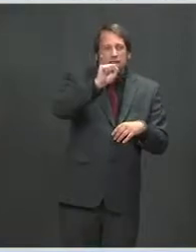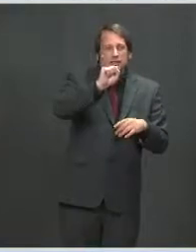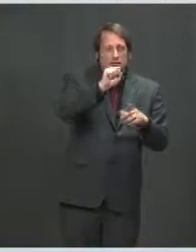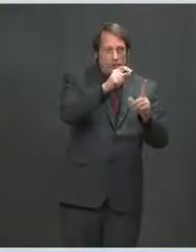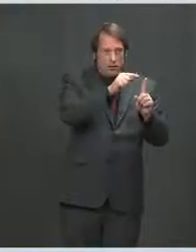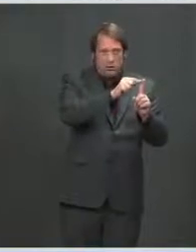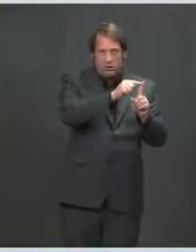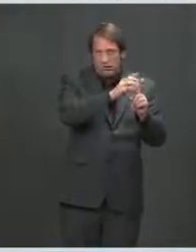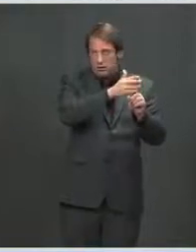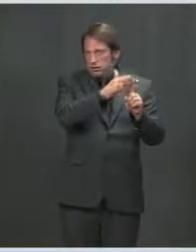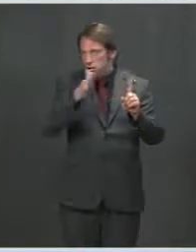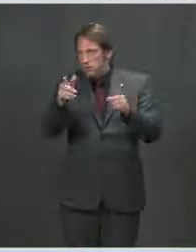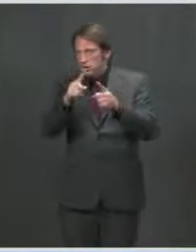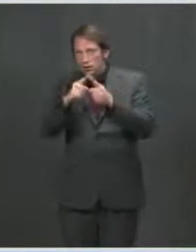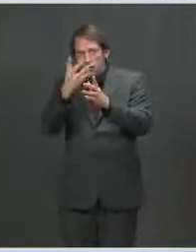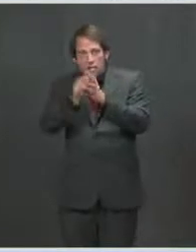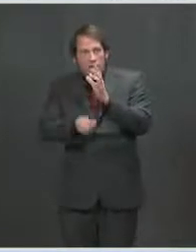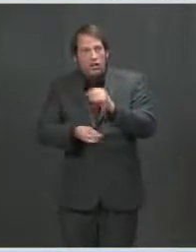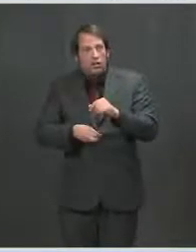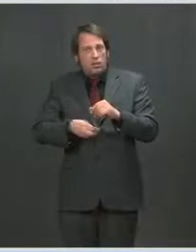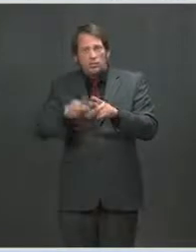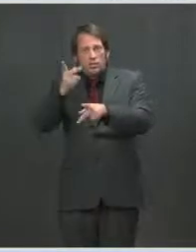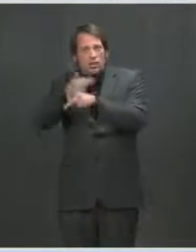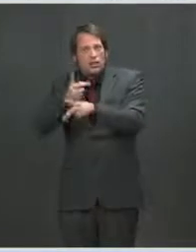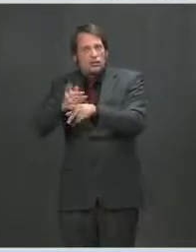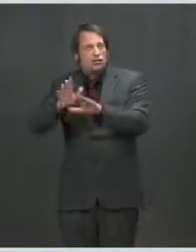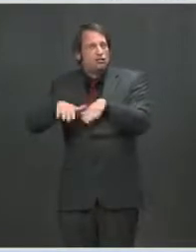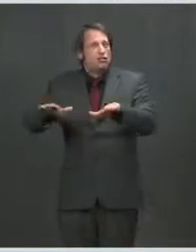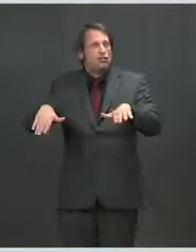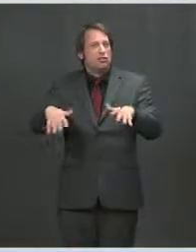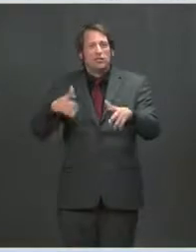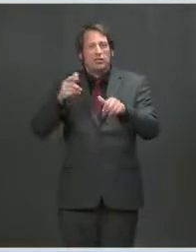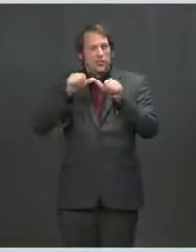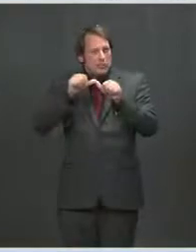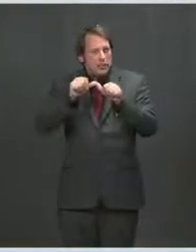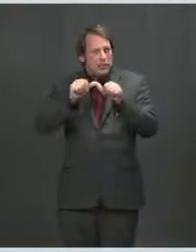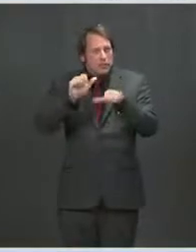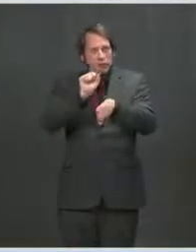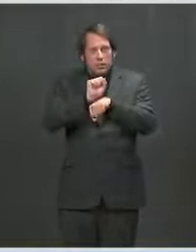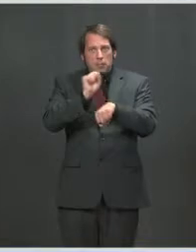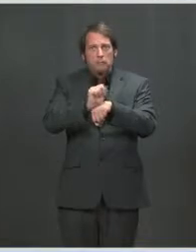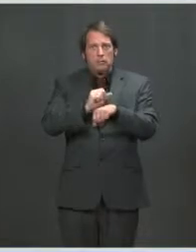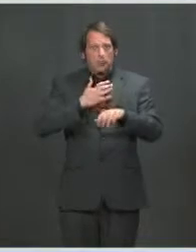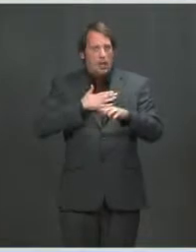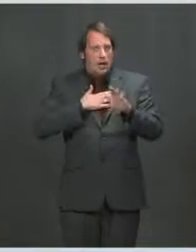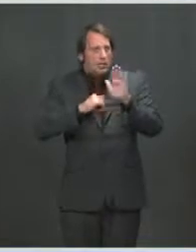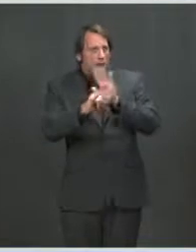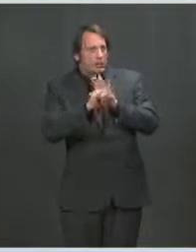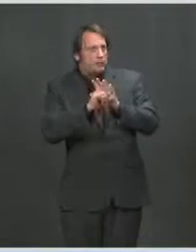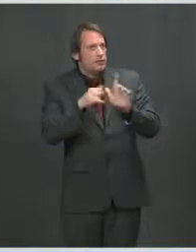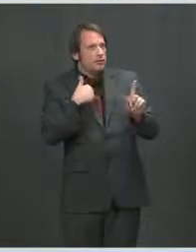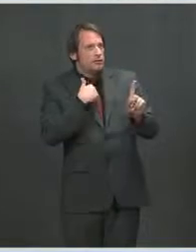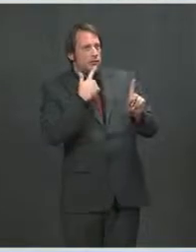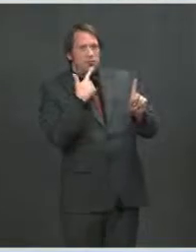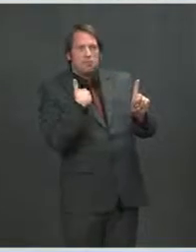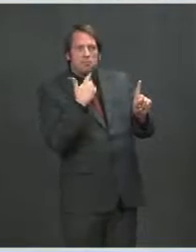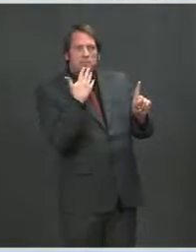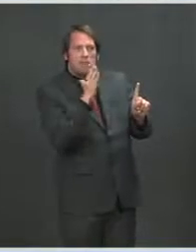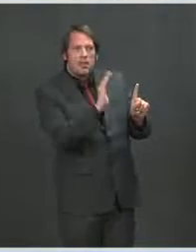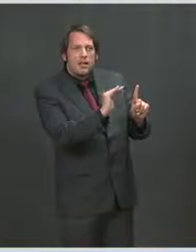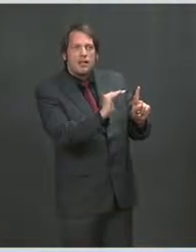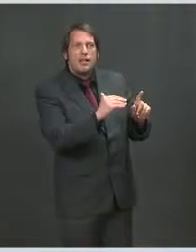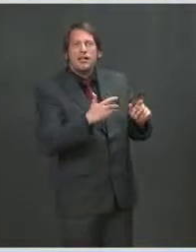fighting to keep your own careers and your identities, and to saying goodbye to beloved schools and